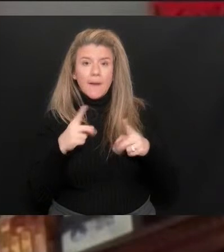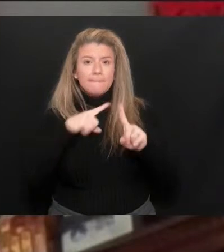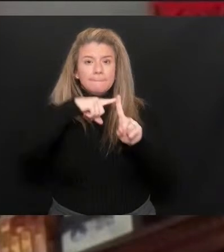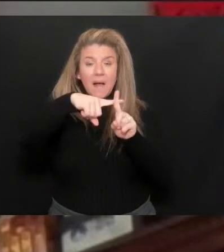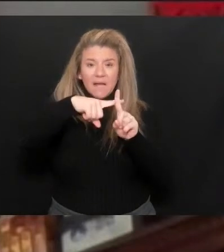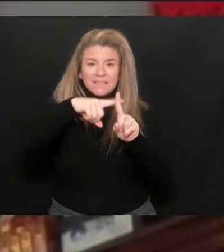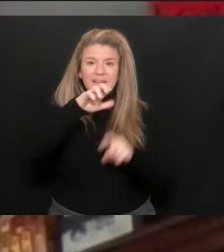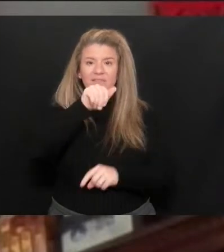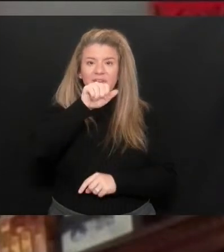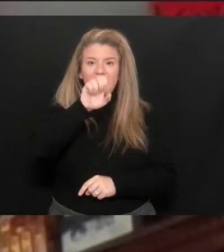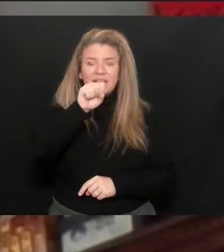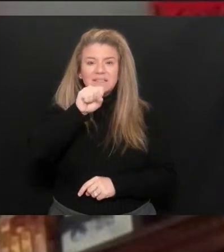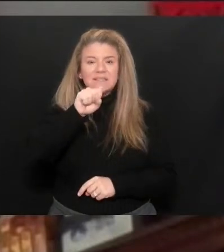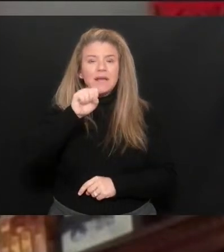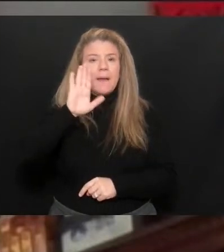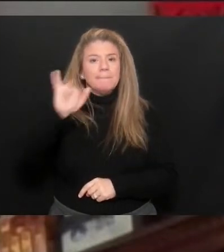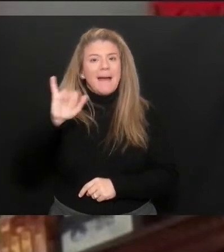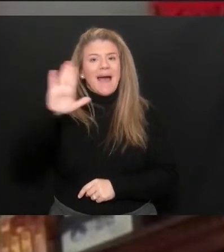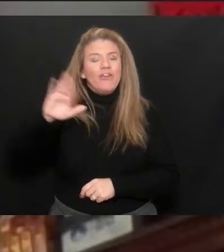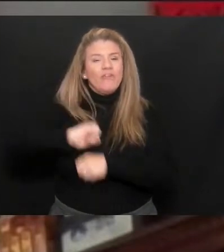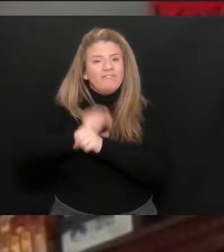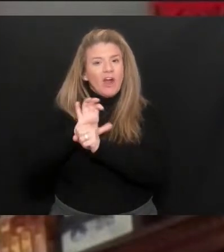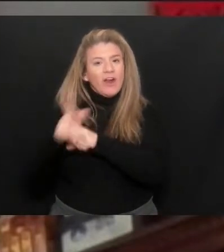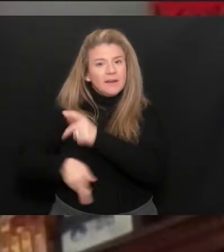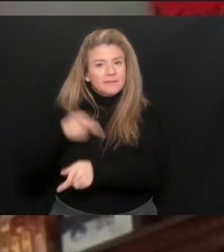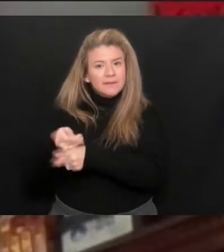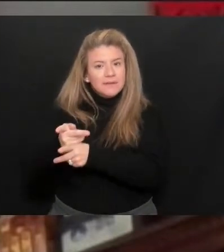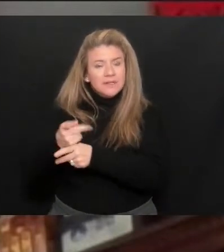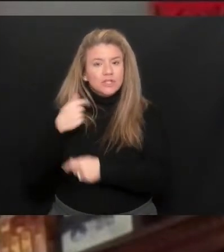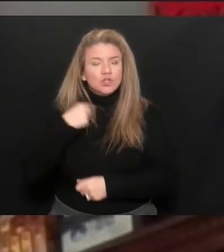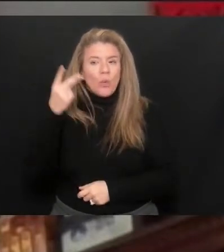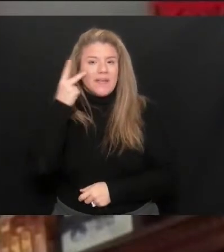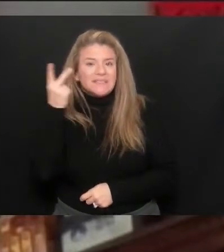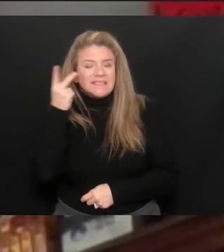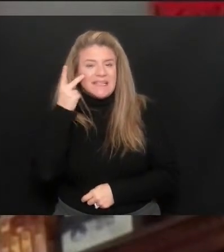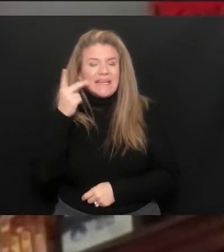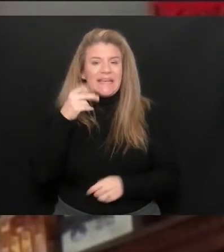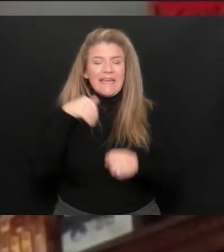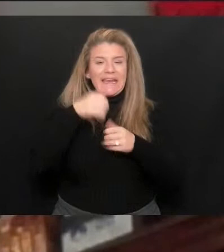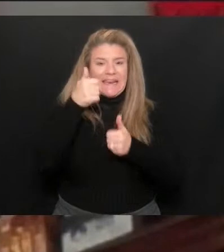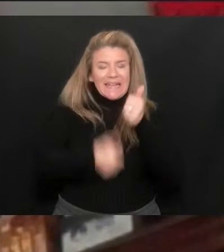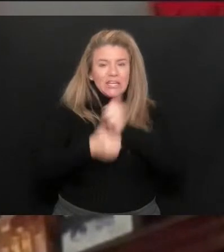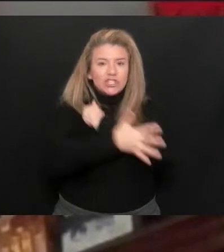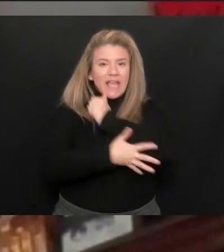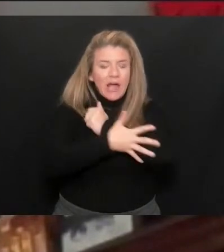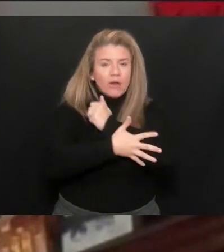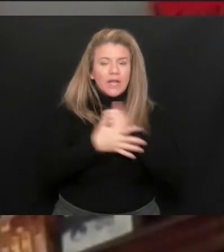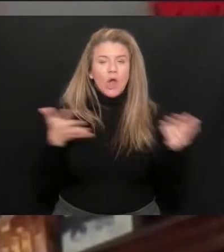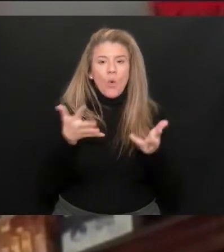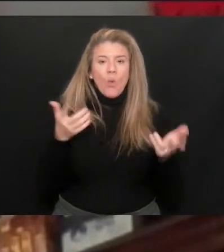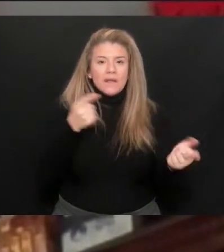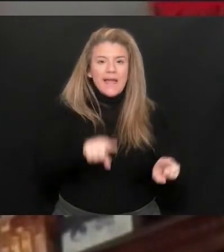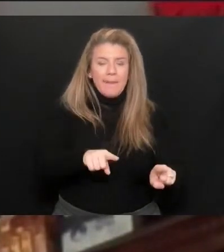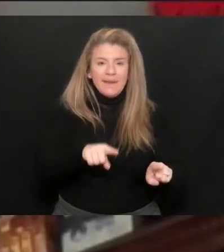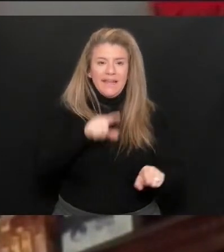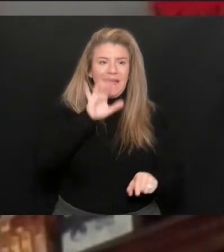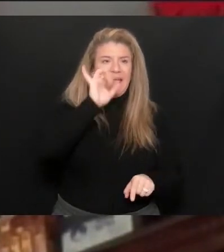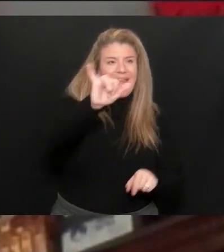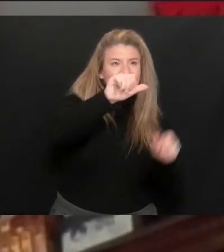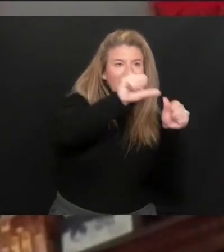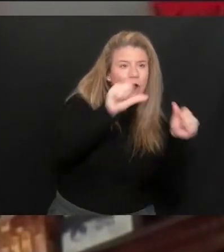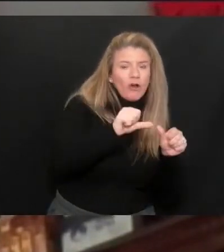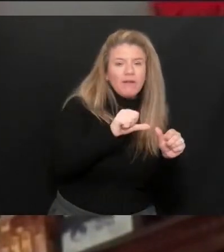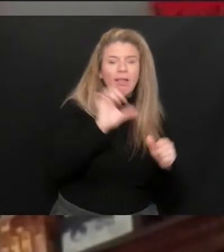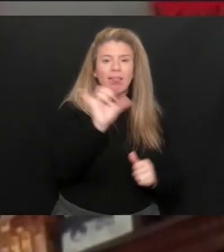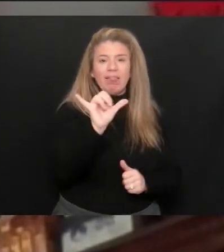positive cases by variant so we can see kind of county by county what's going on in that direction, whether